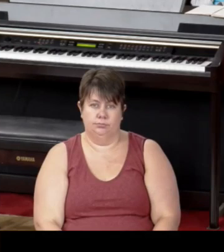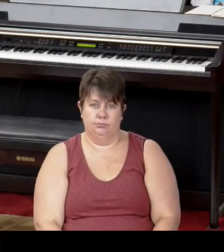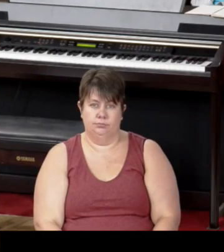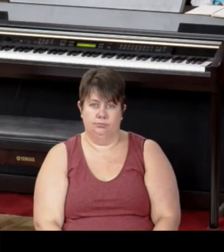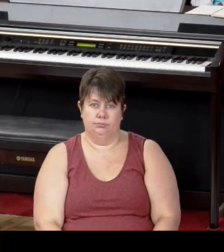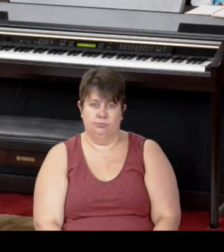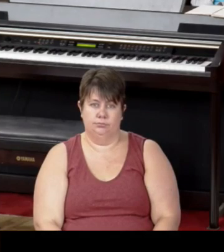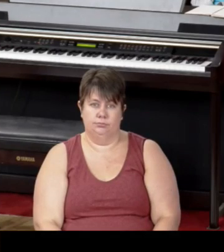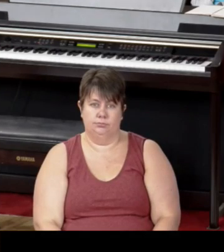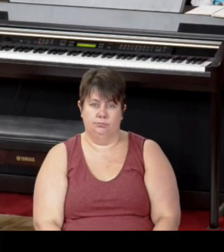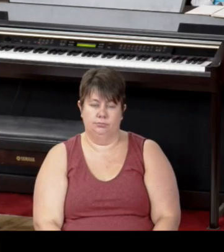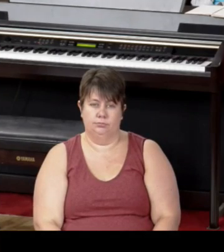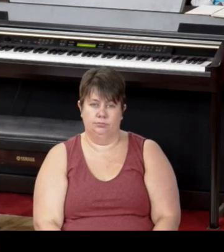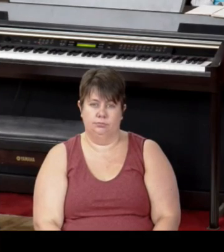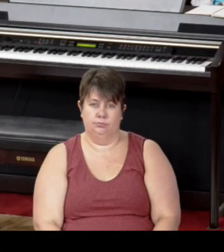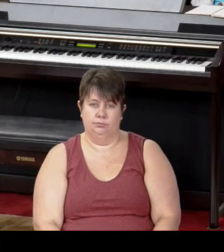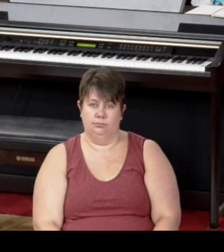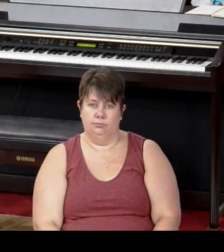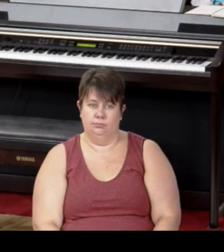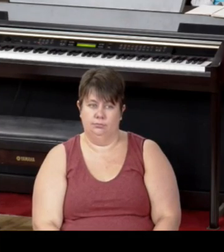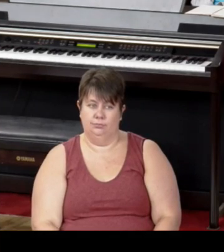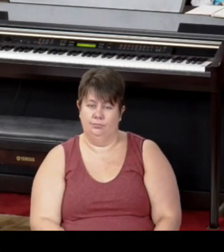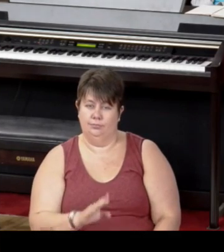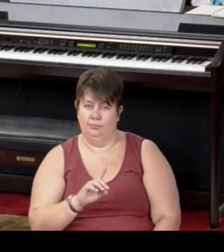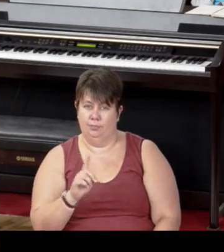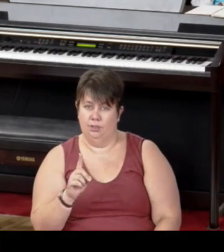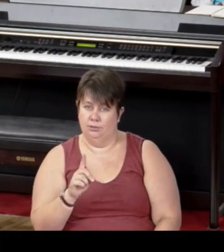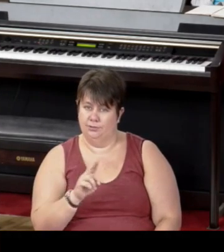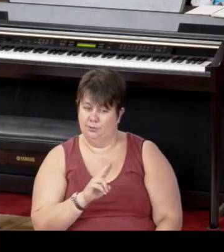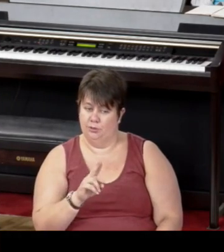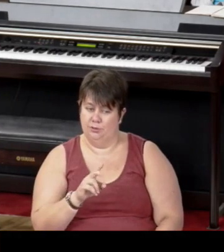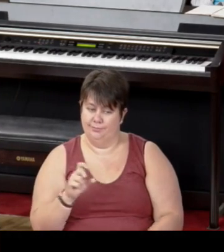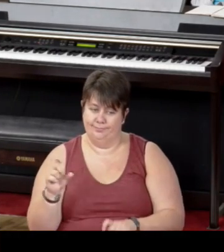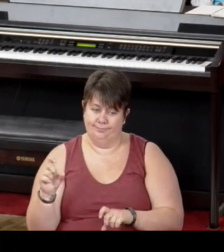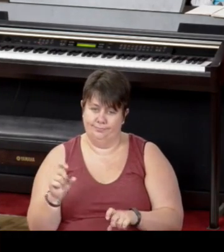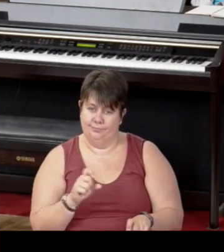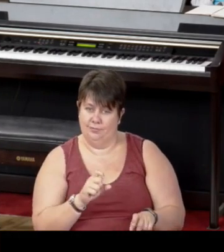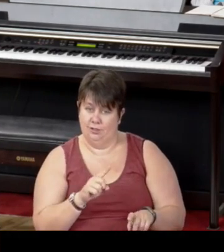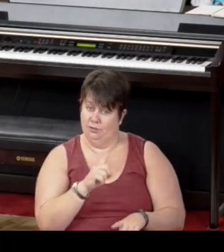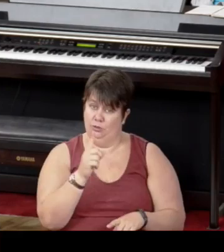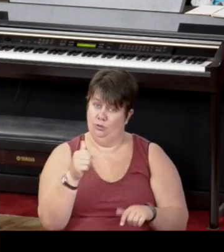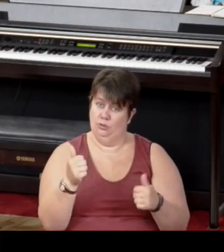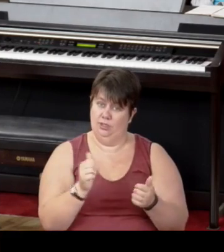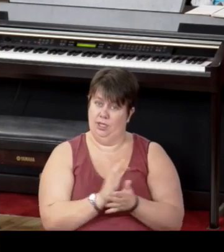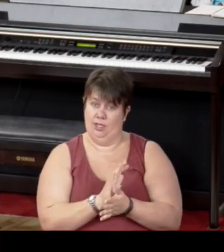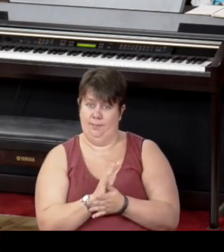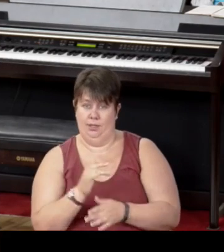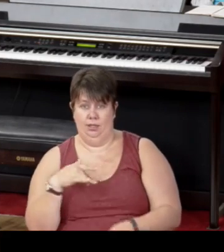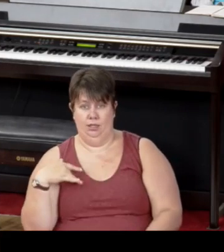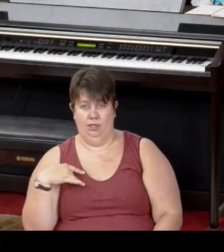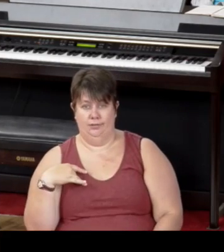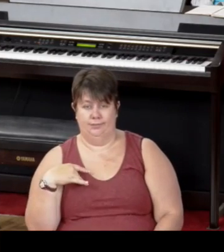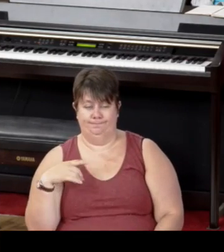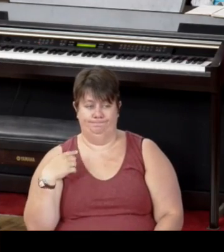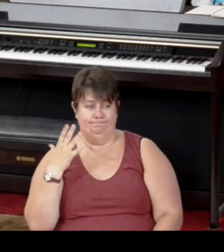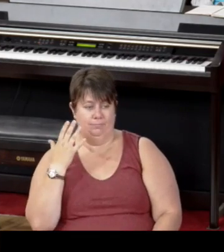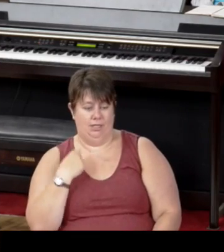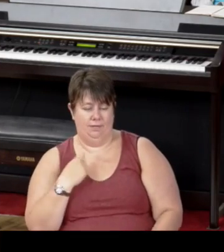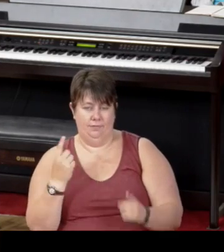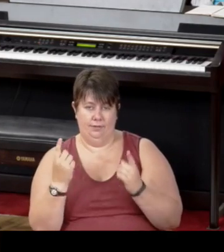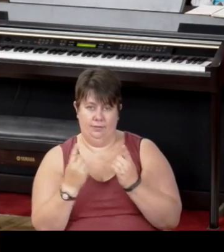But it's not all rosy for the church at Pergamum. There are things which Jesus must challenge them